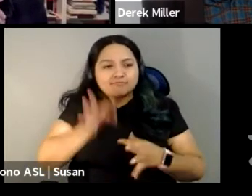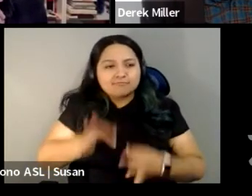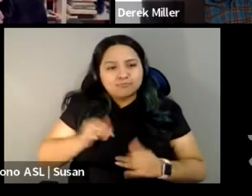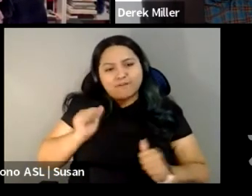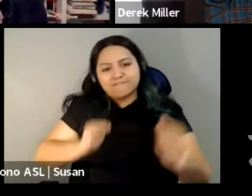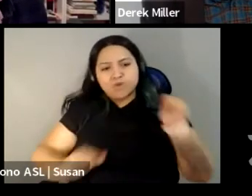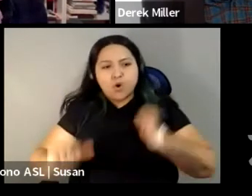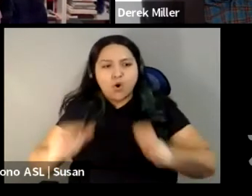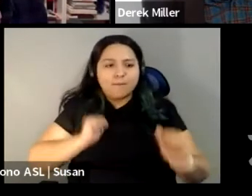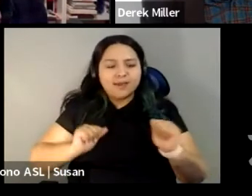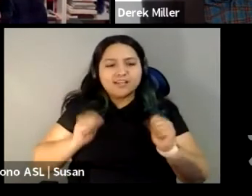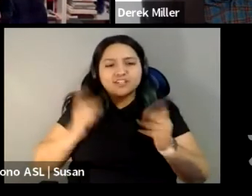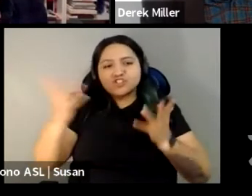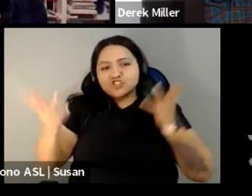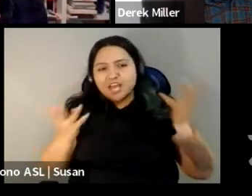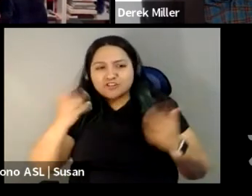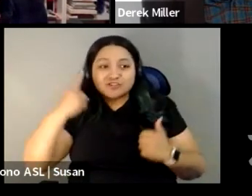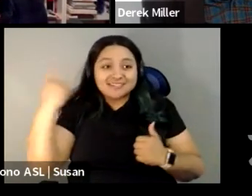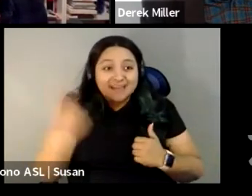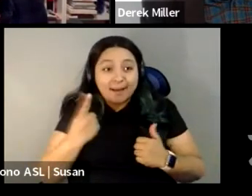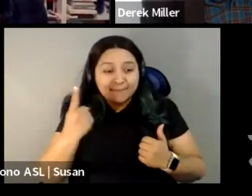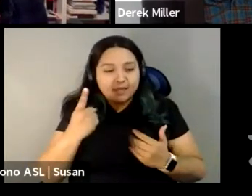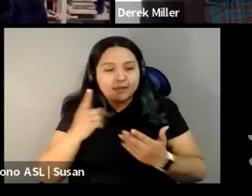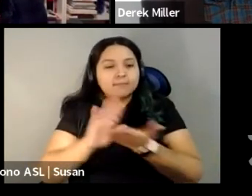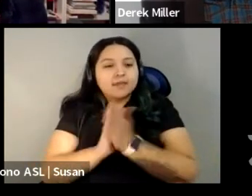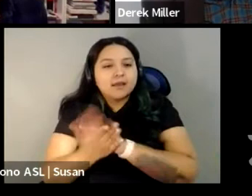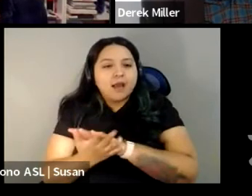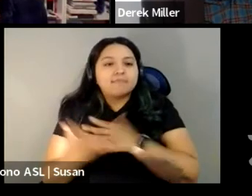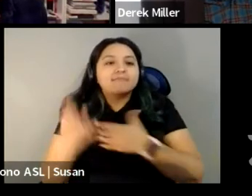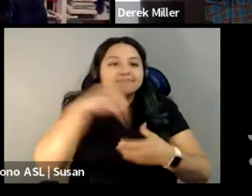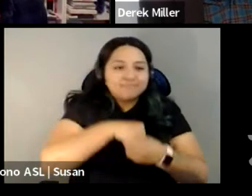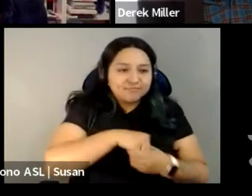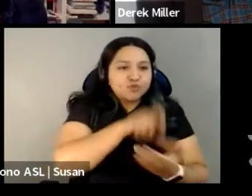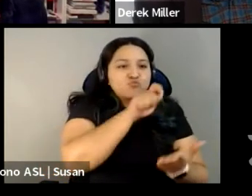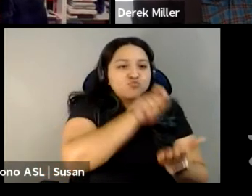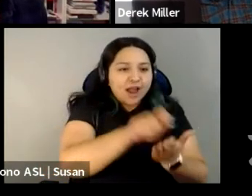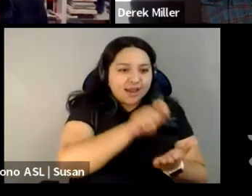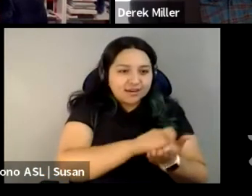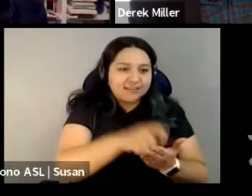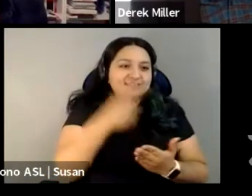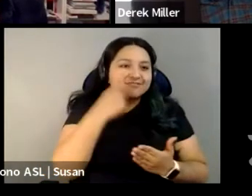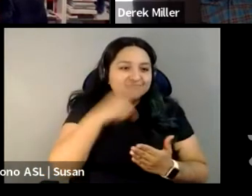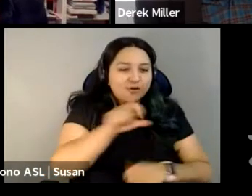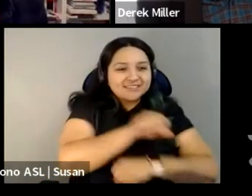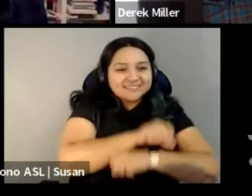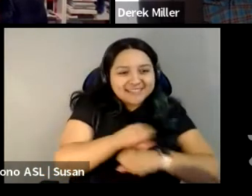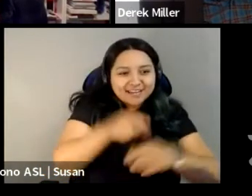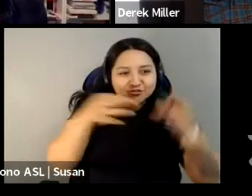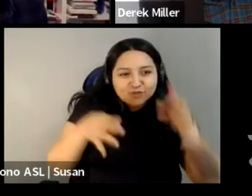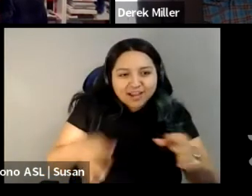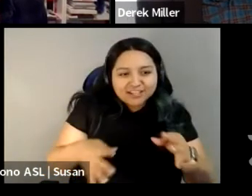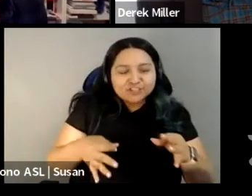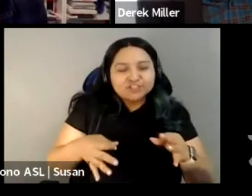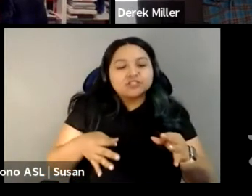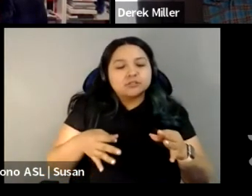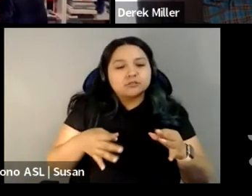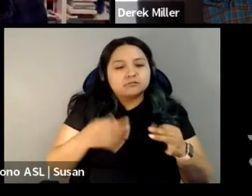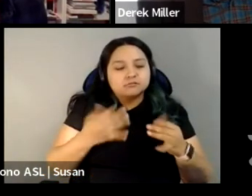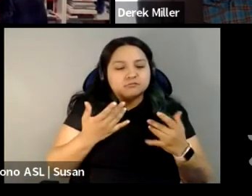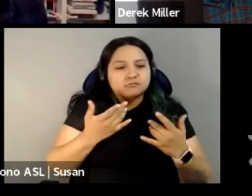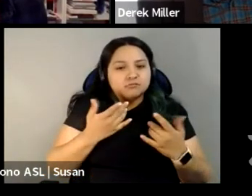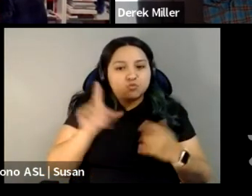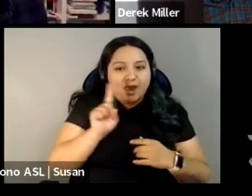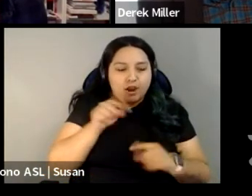are then distilled into writing of stage directions and character descriptions, for which a playwright enjoys